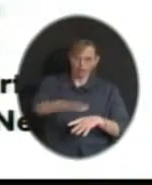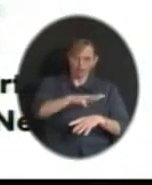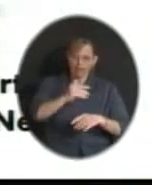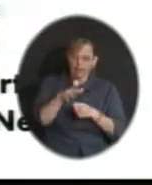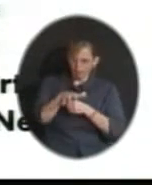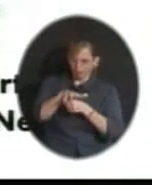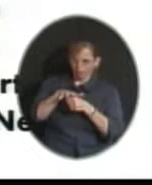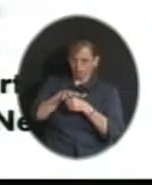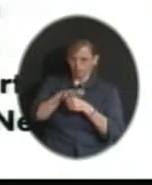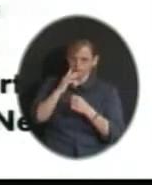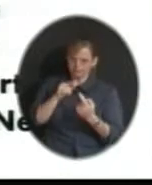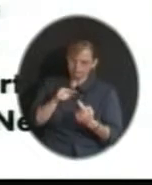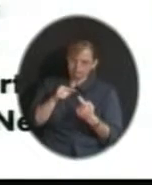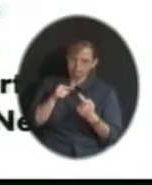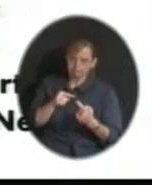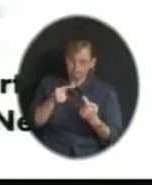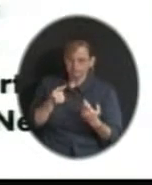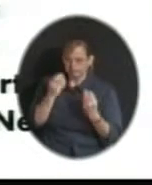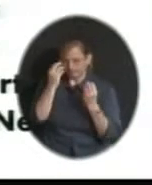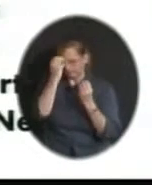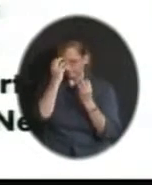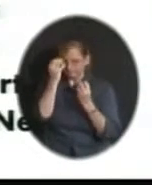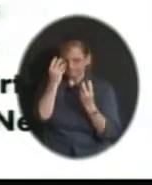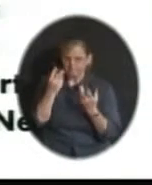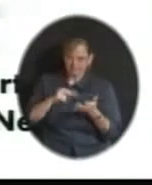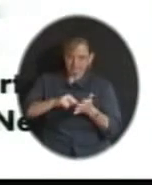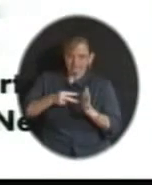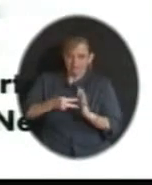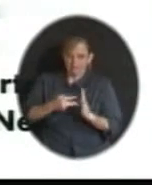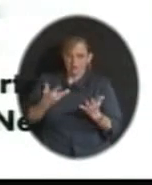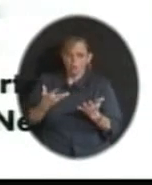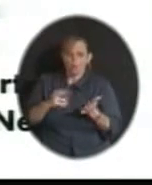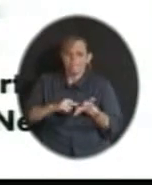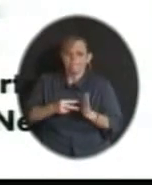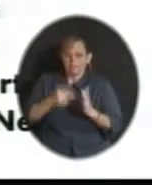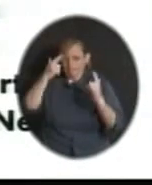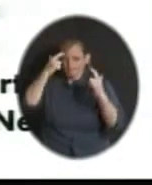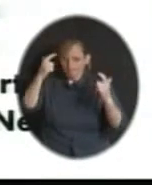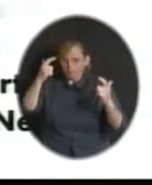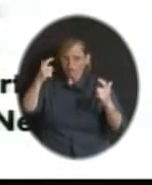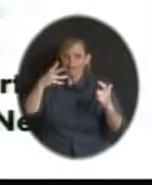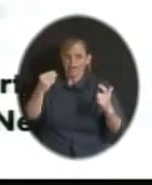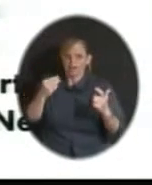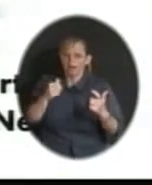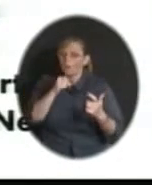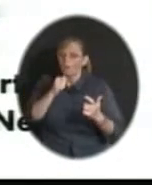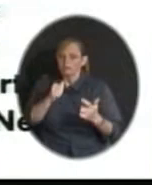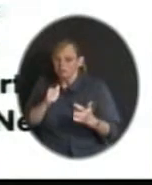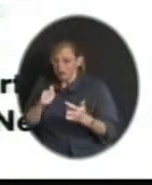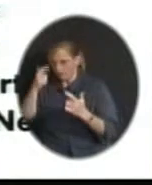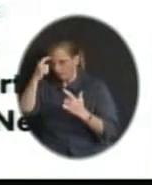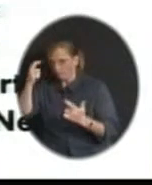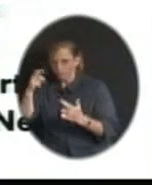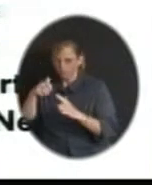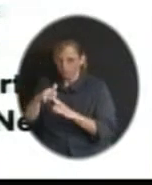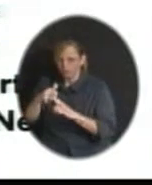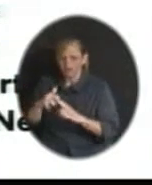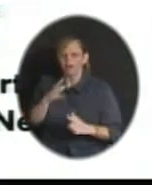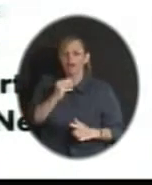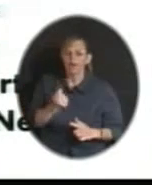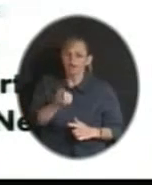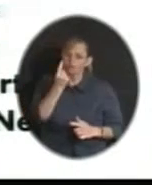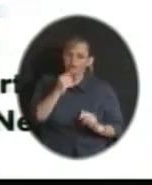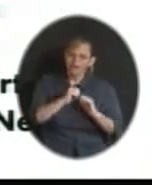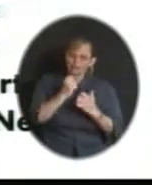area, defining what bullying is and what it isn't so we can address it appropriately, understanding the seriousness of the